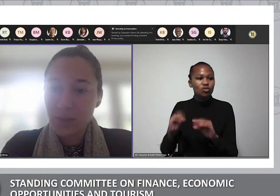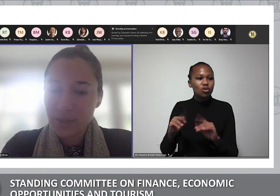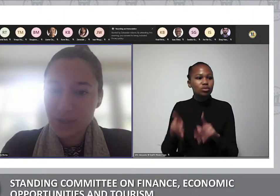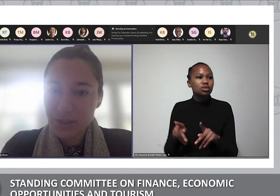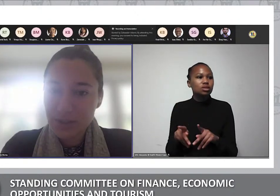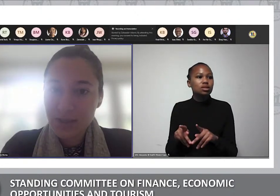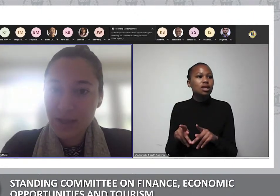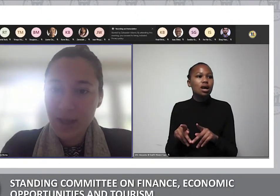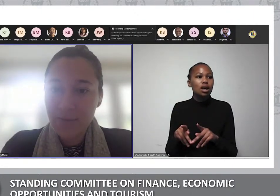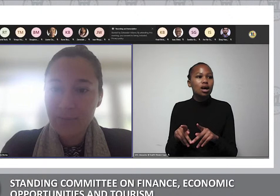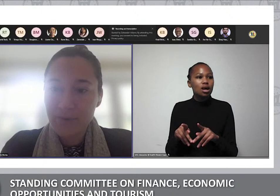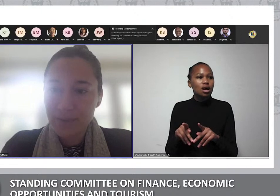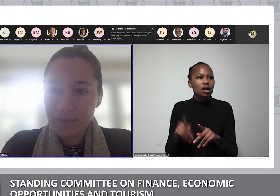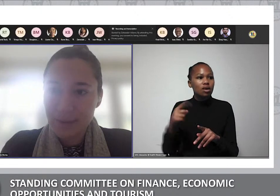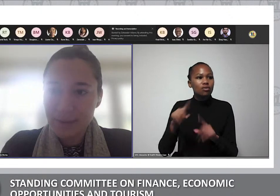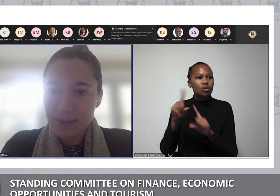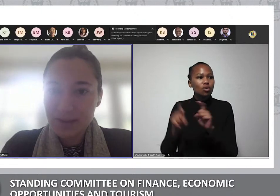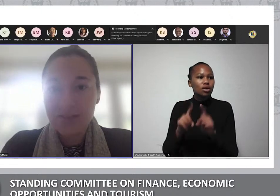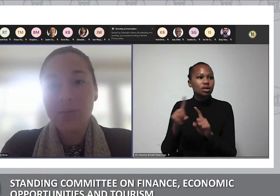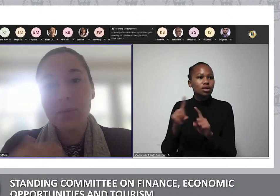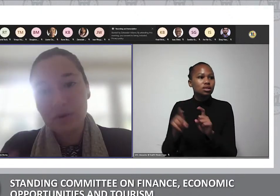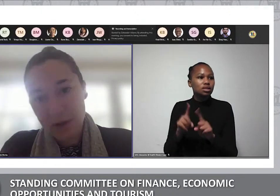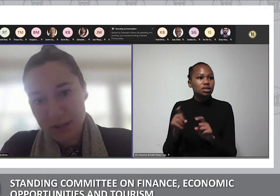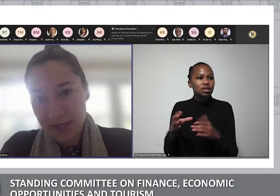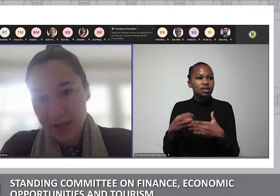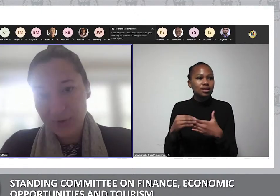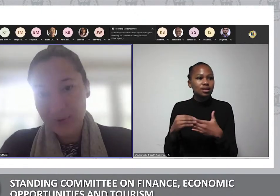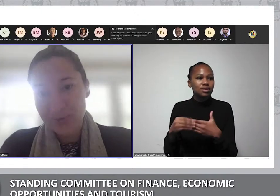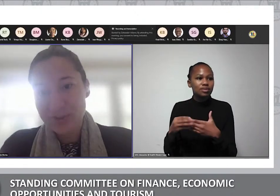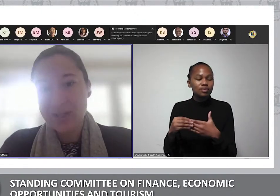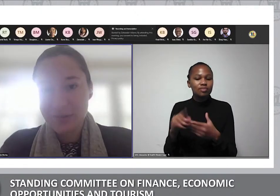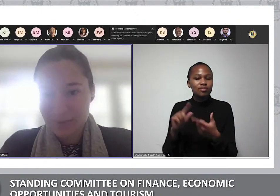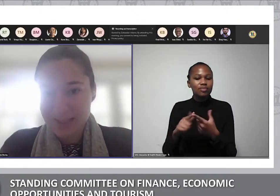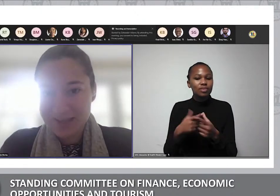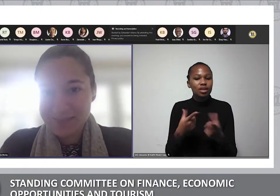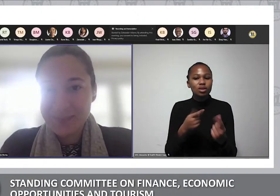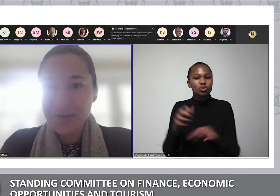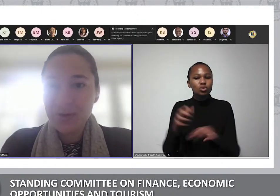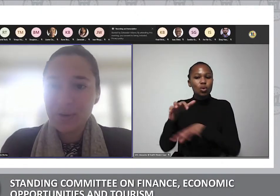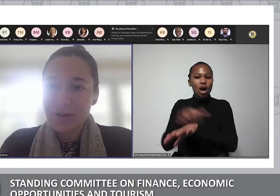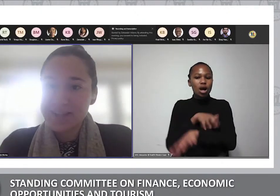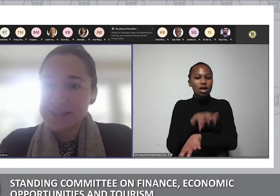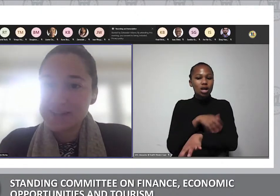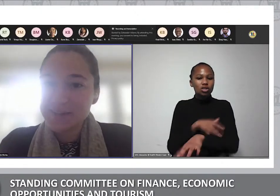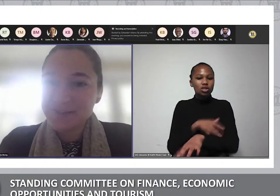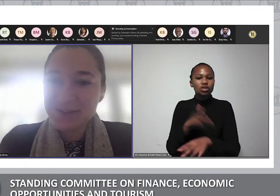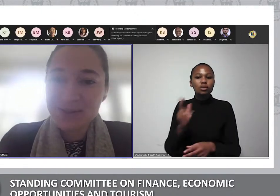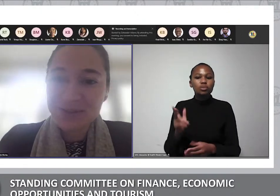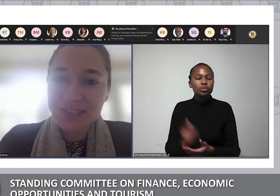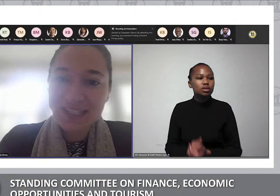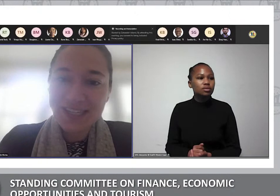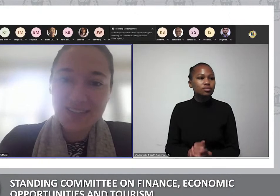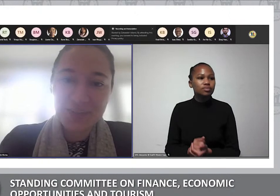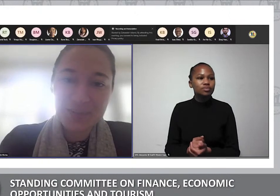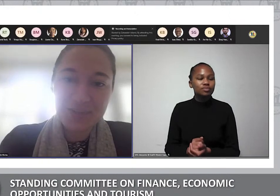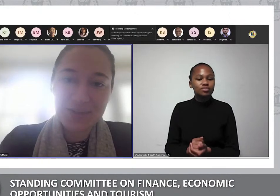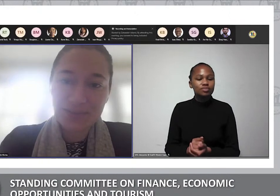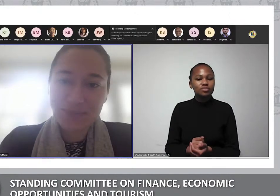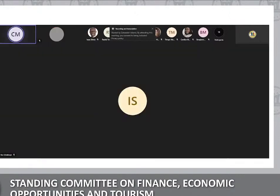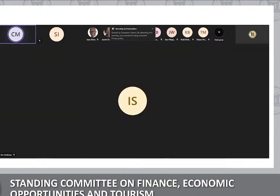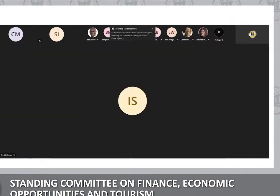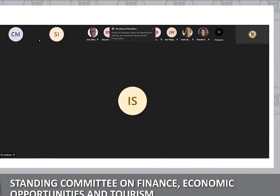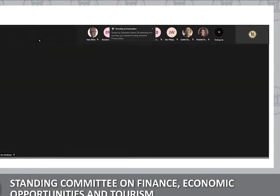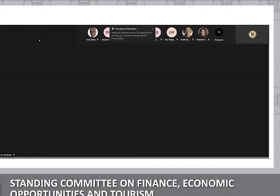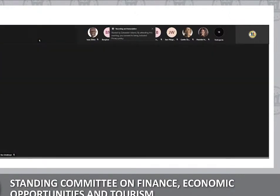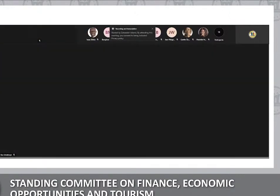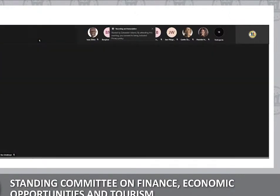for questions from the members, and then we'll move on to agriculture and repeat. All right, over to DDAT and WESCO.